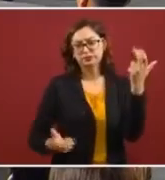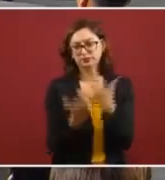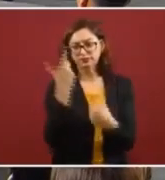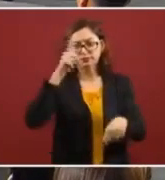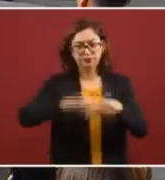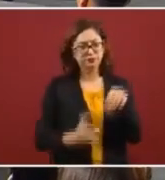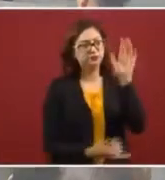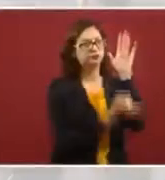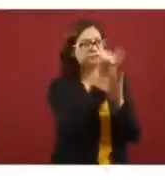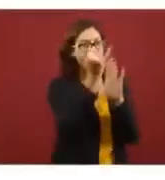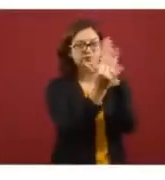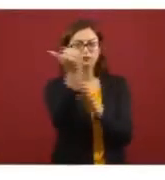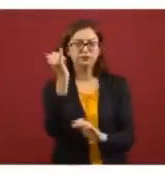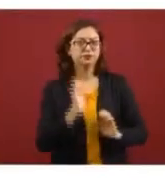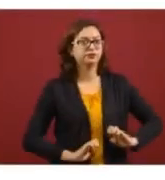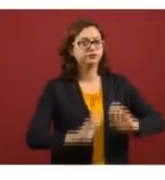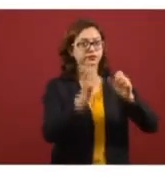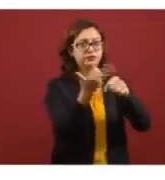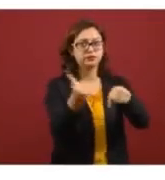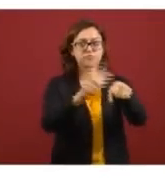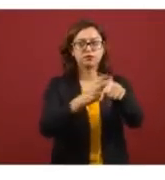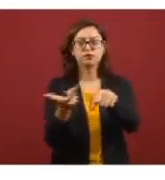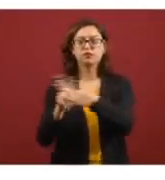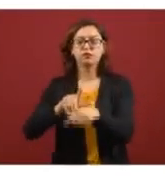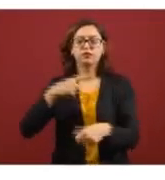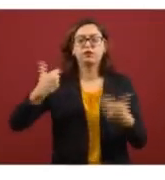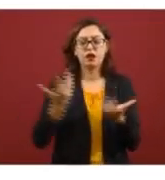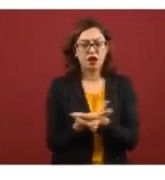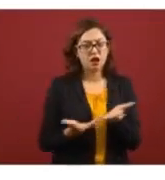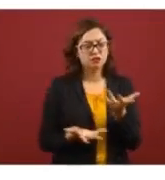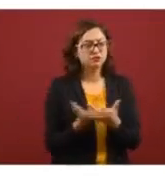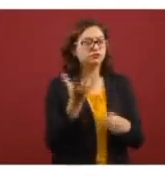infrastructure, we're going to be doing substitutions,